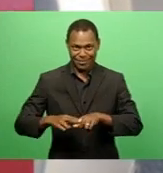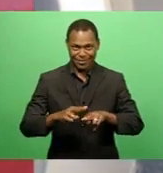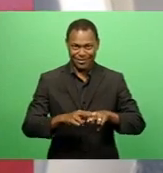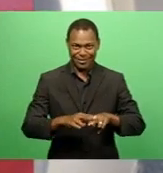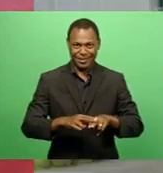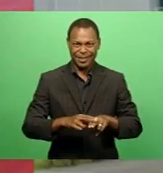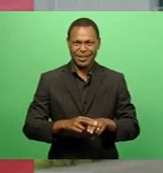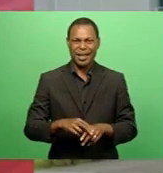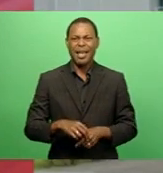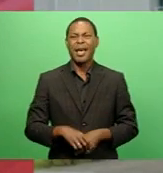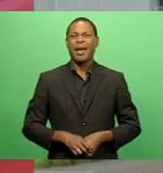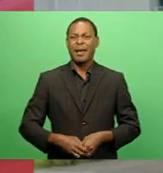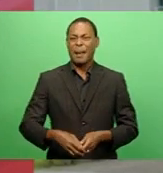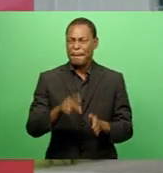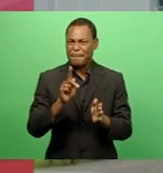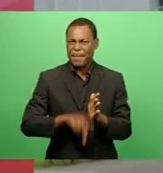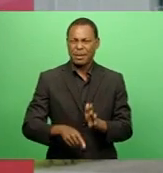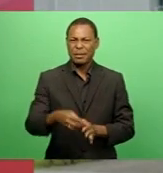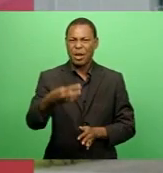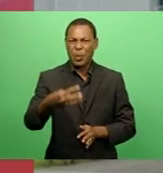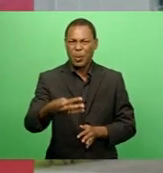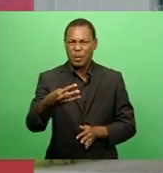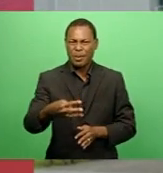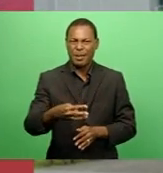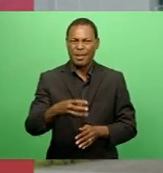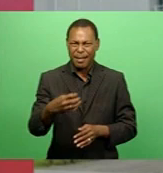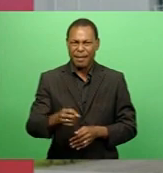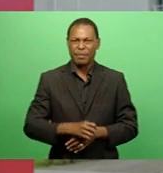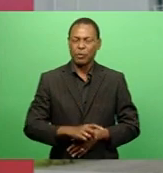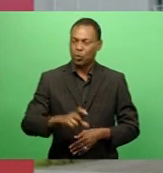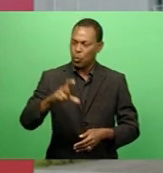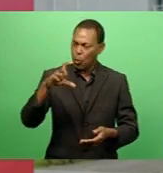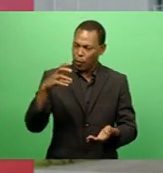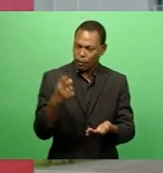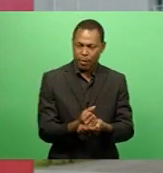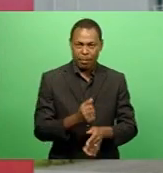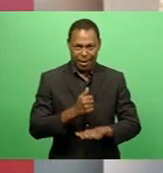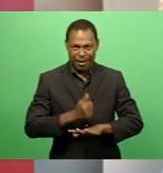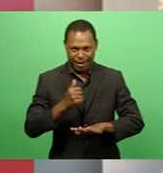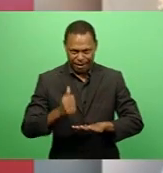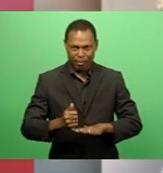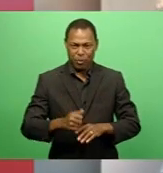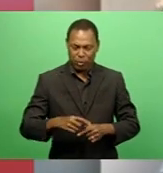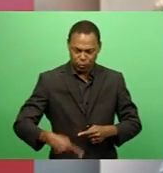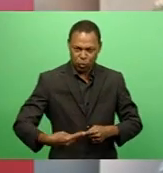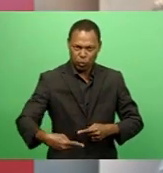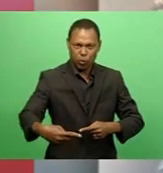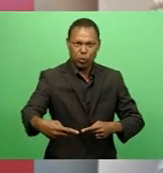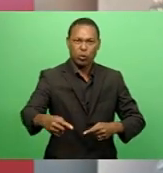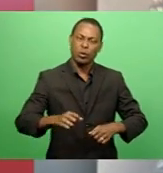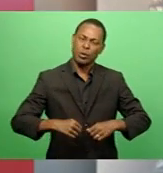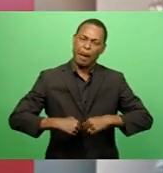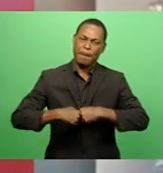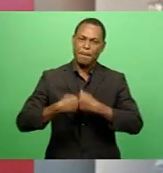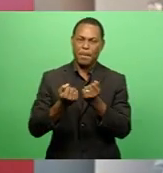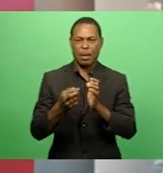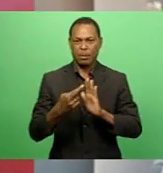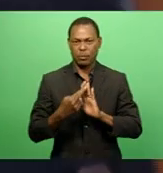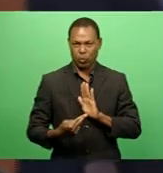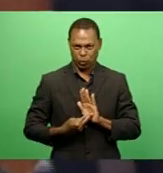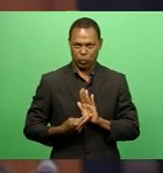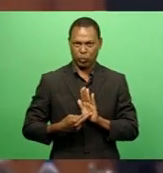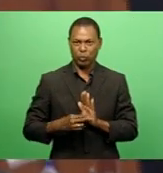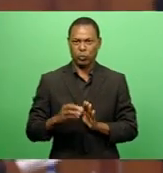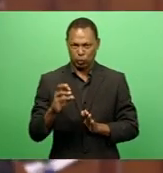Section 13 of the Immigration Act, so the government received confirmation that they continuously breached the agreement, resulting in their